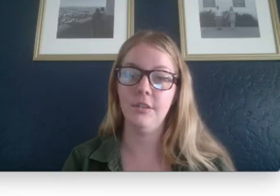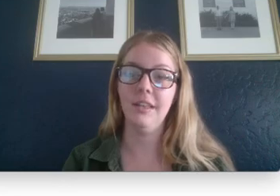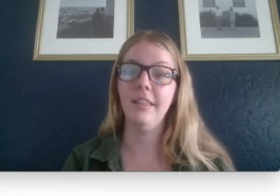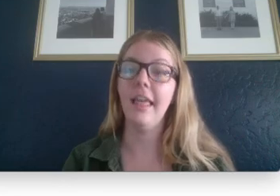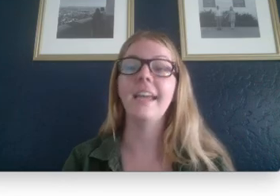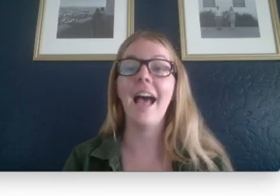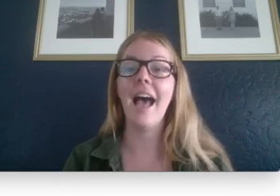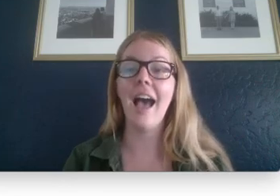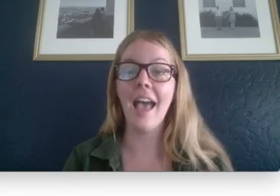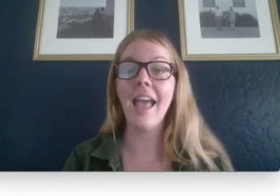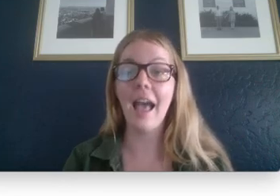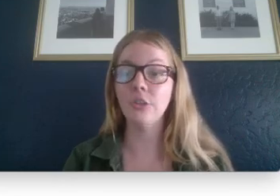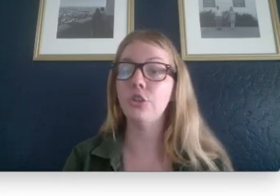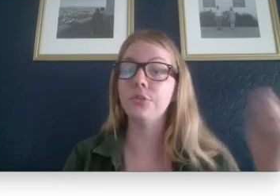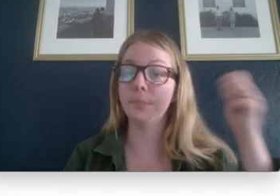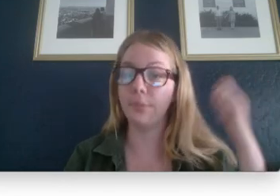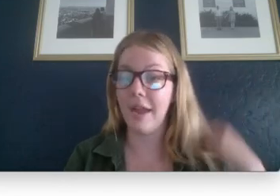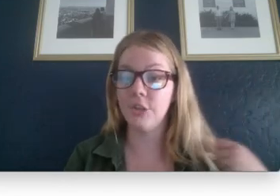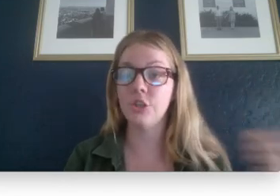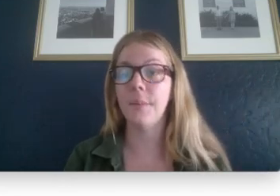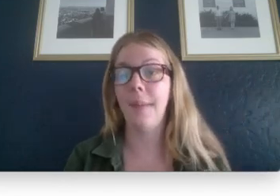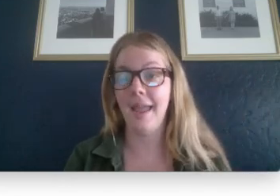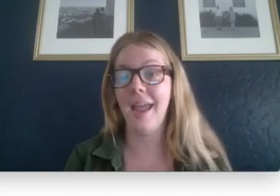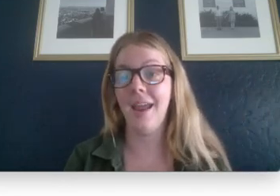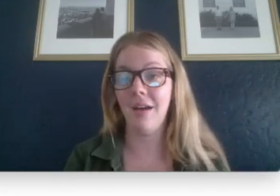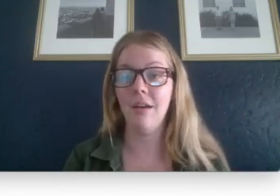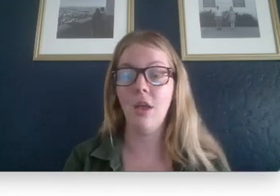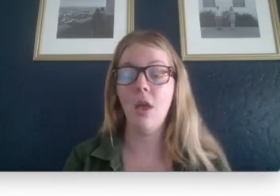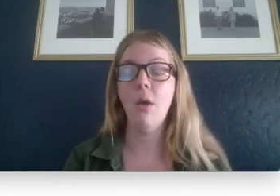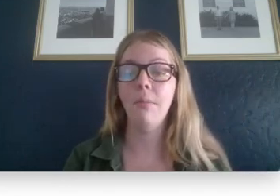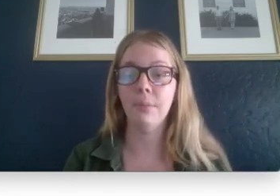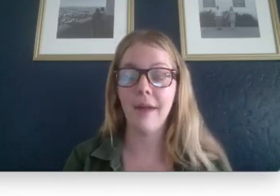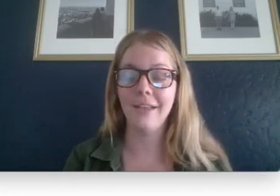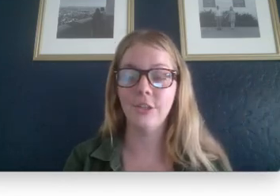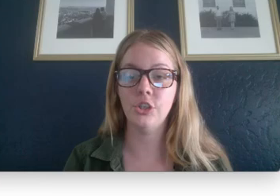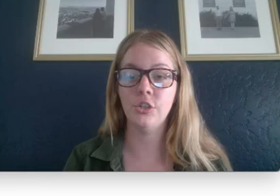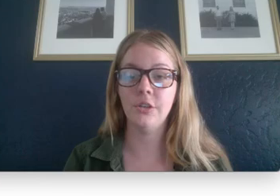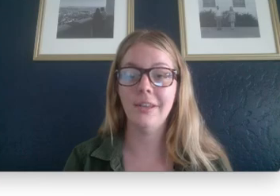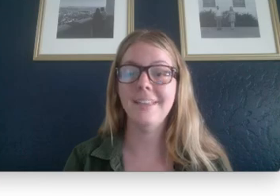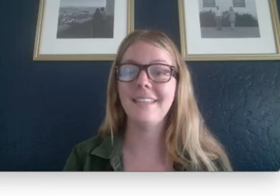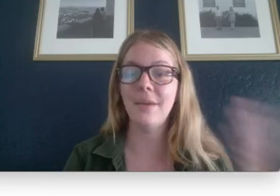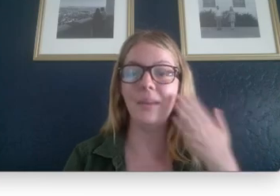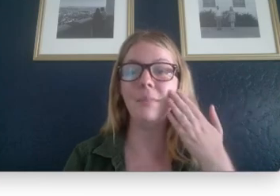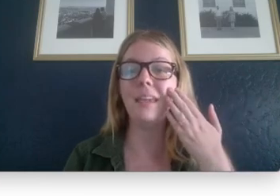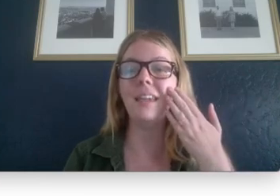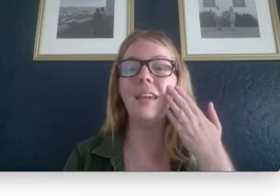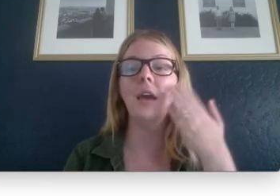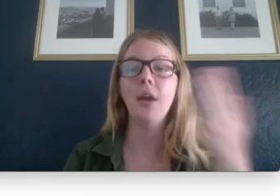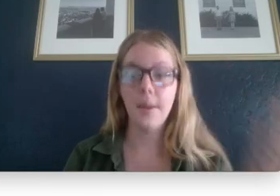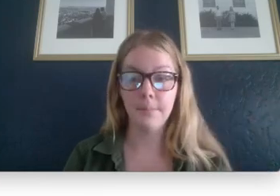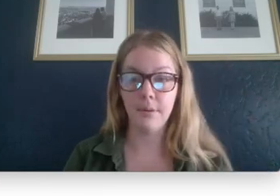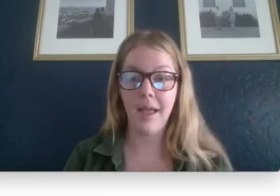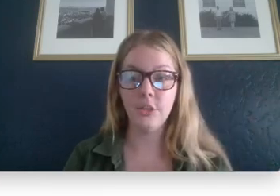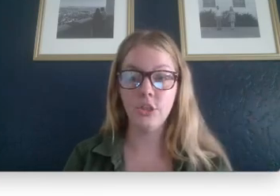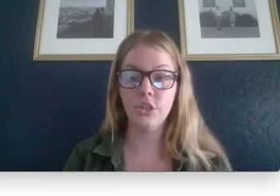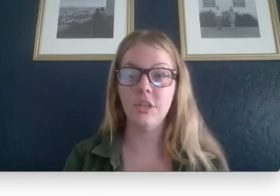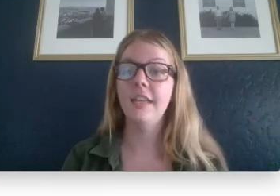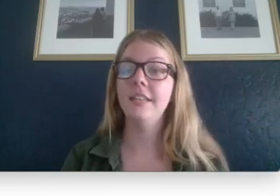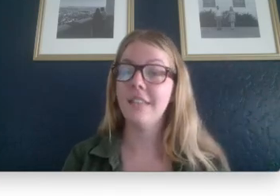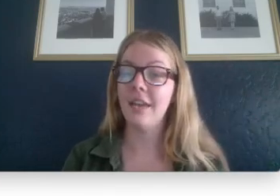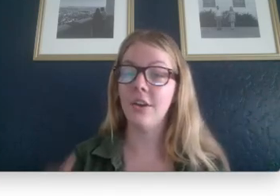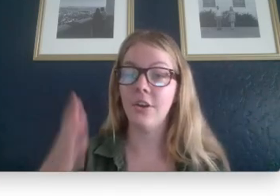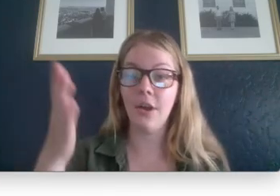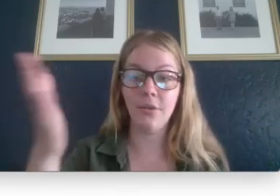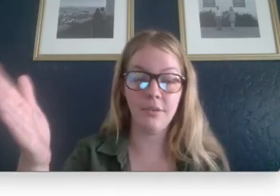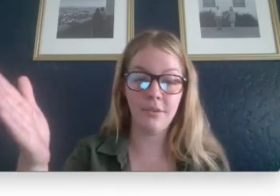Brush. Like I had to brush my hair. Brush. Say it with me. Brush.